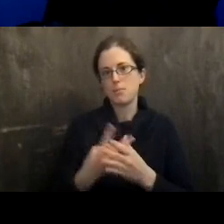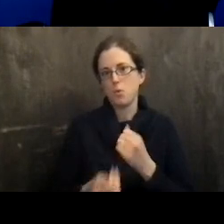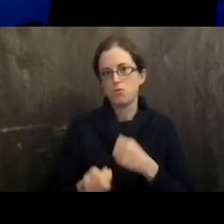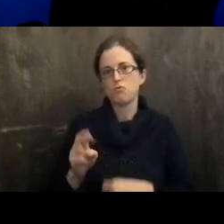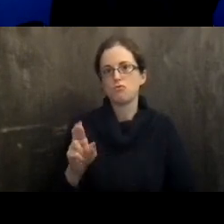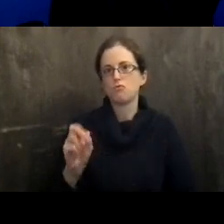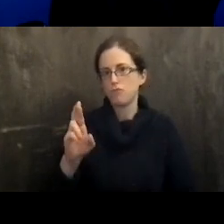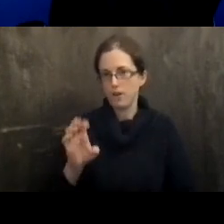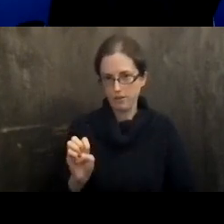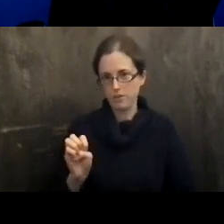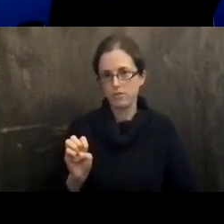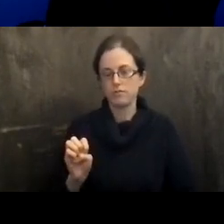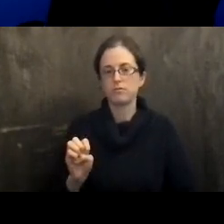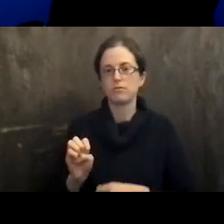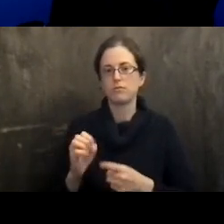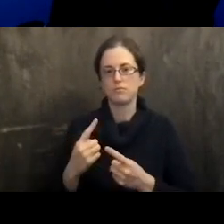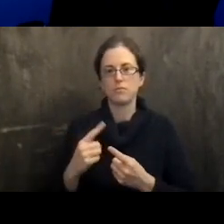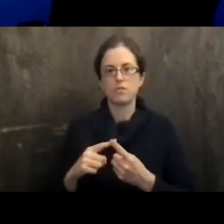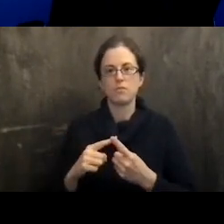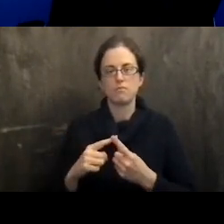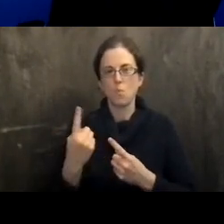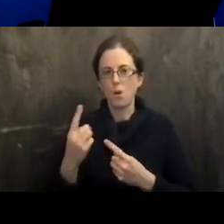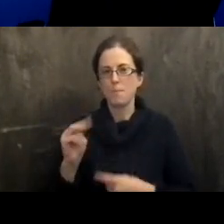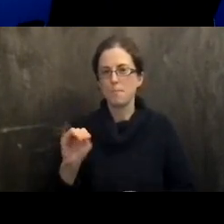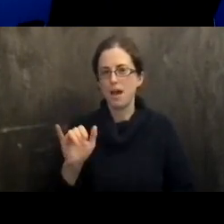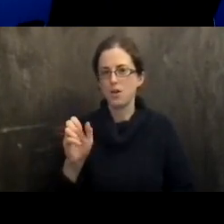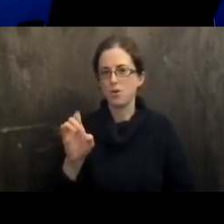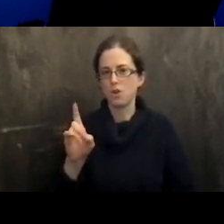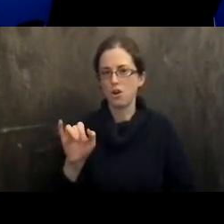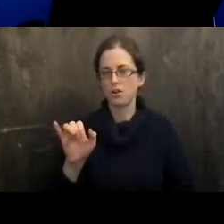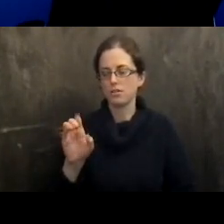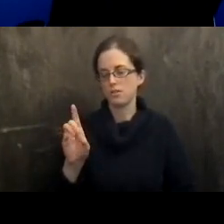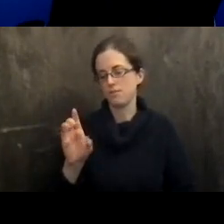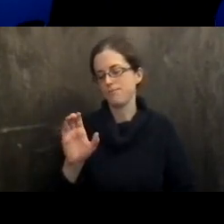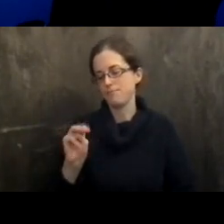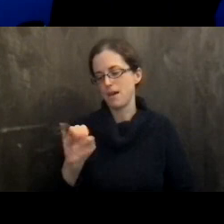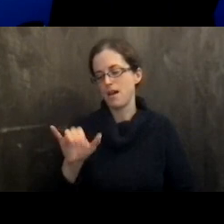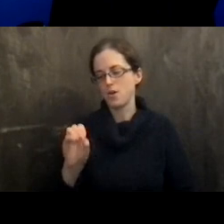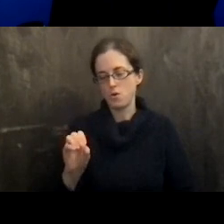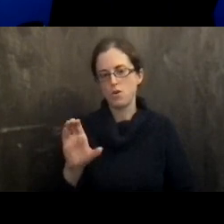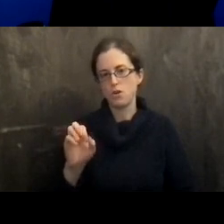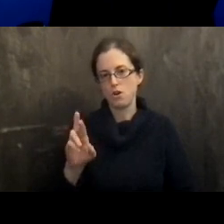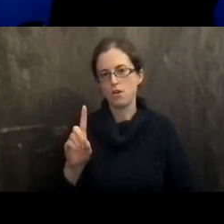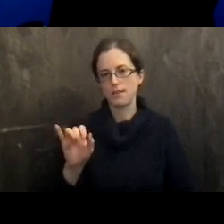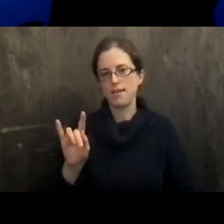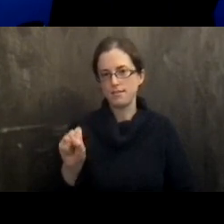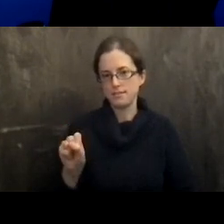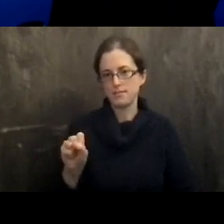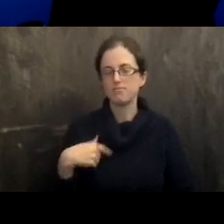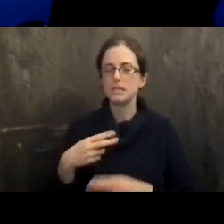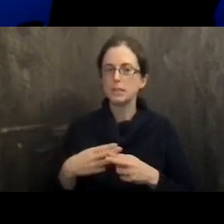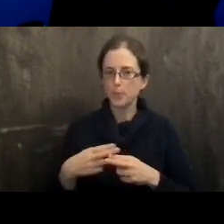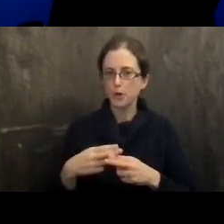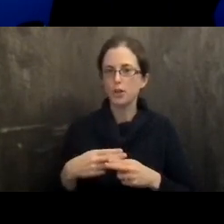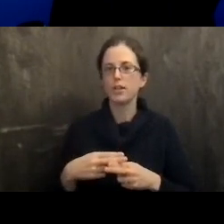is myocarditis. That's a temporary inflammation of the heart muscle. It's